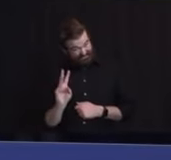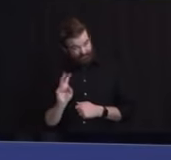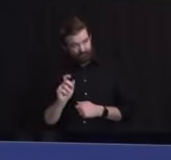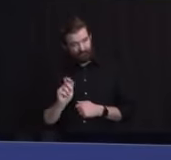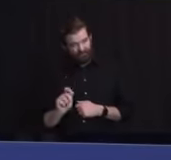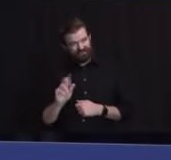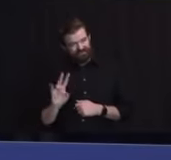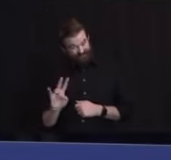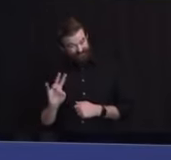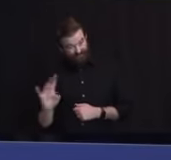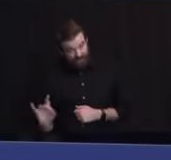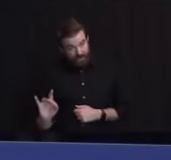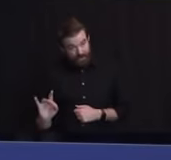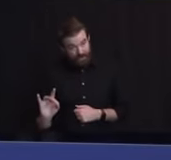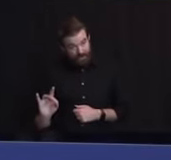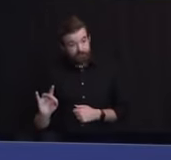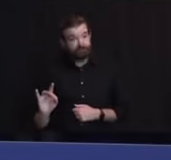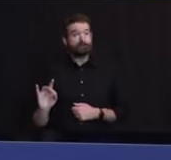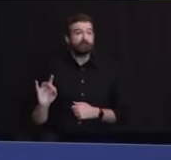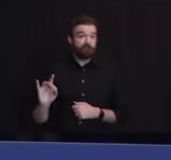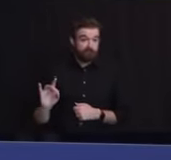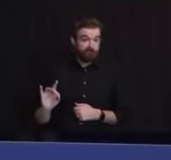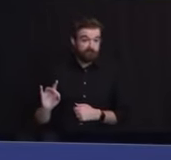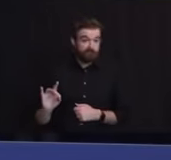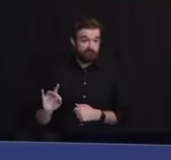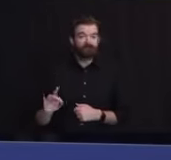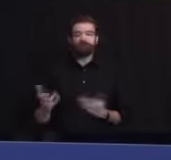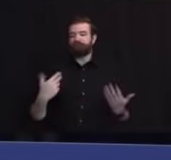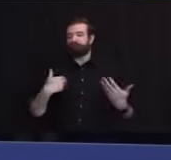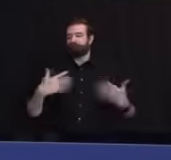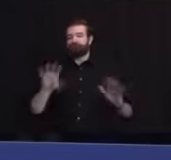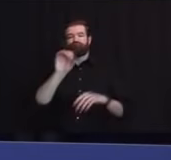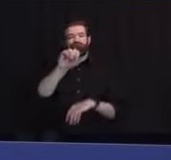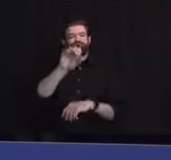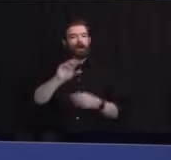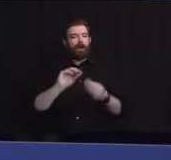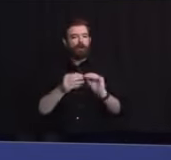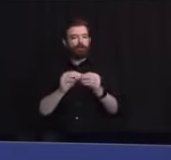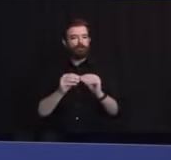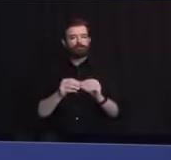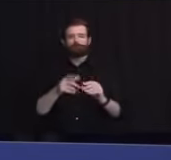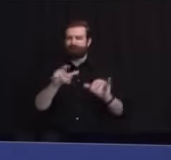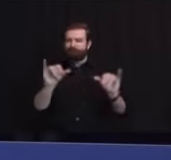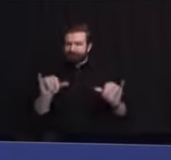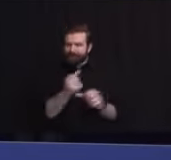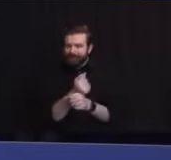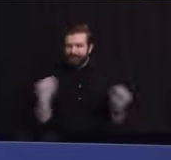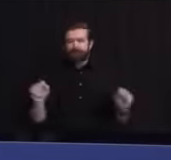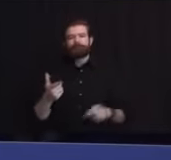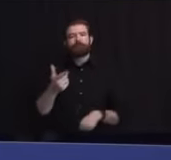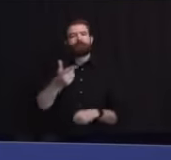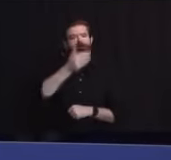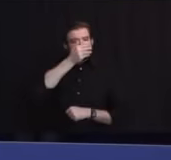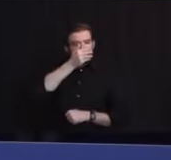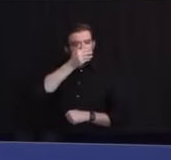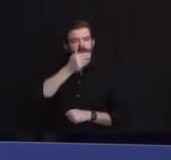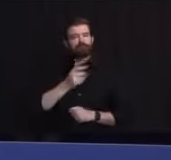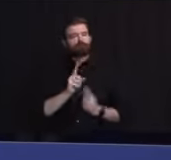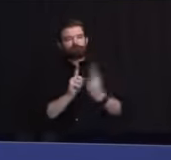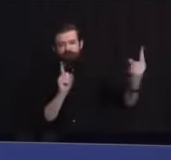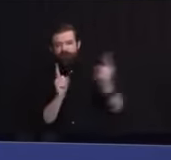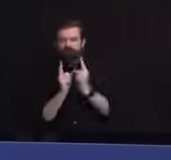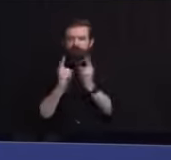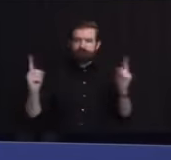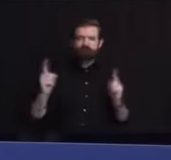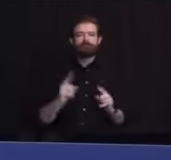6.78. So that concludes my daily report. Please continue to stay safe, mask up, physically distance, stay home when you're